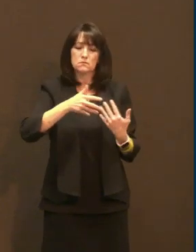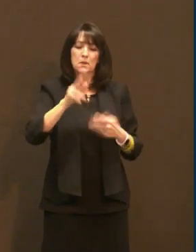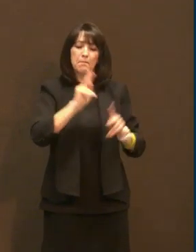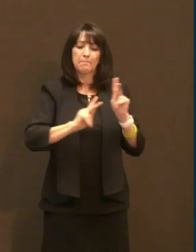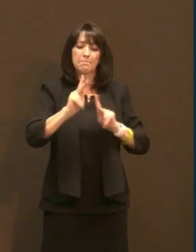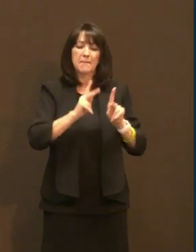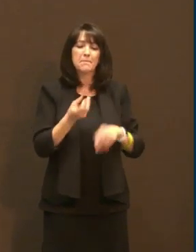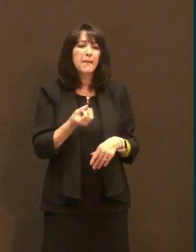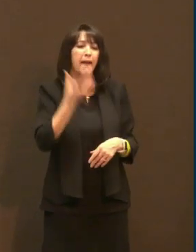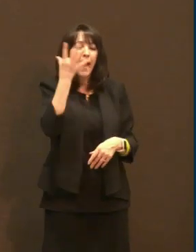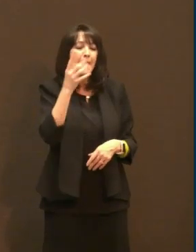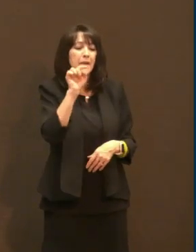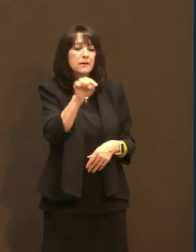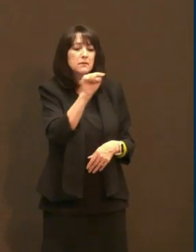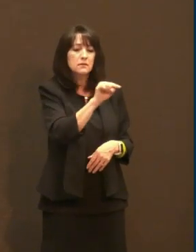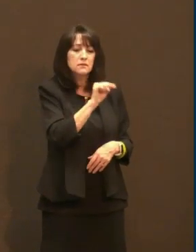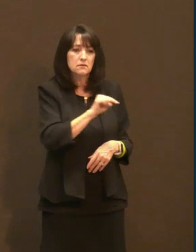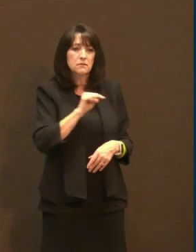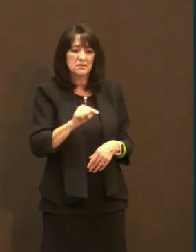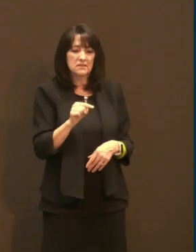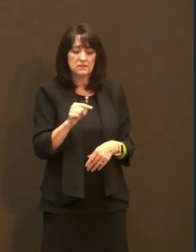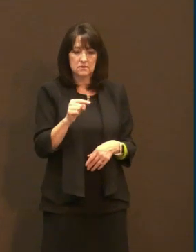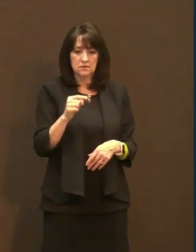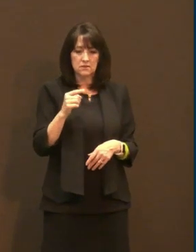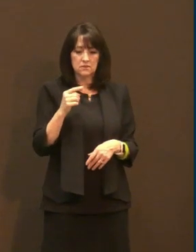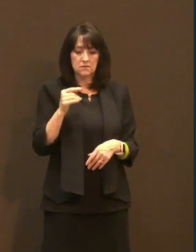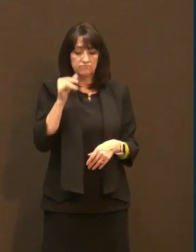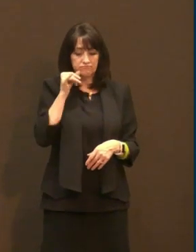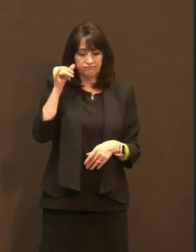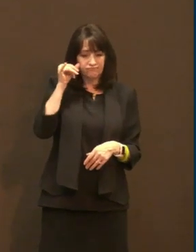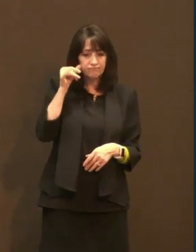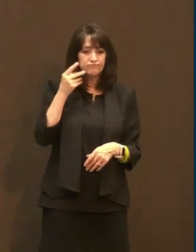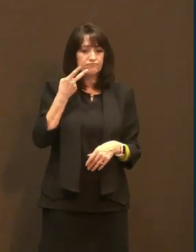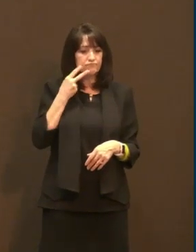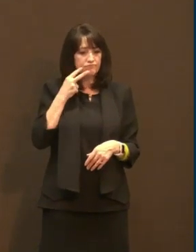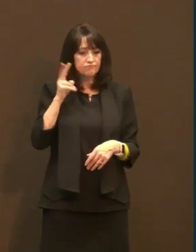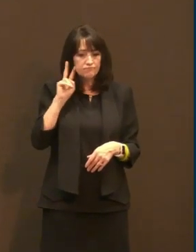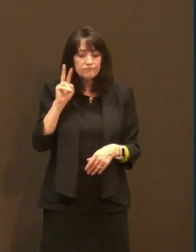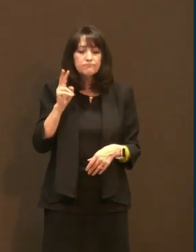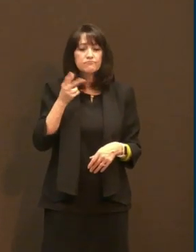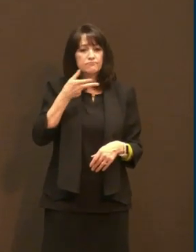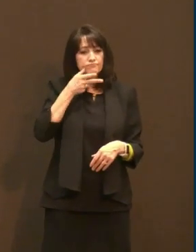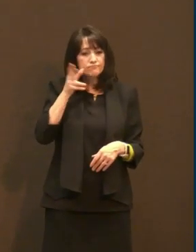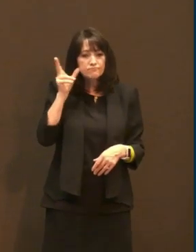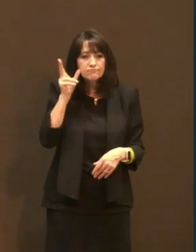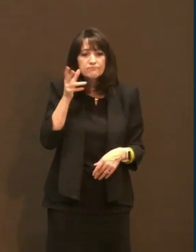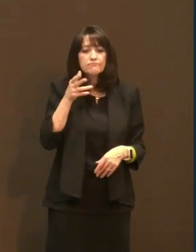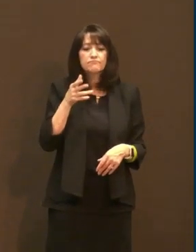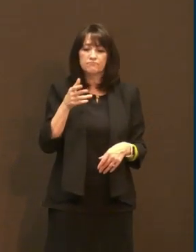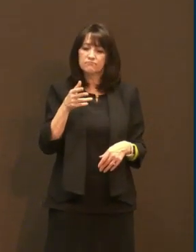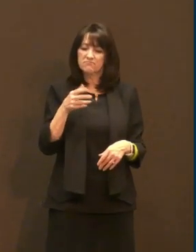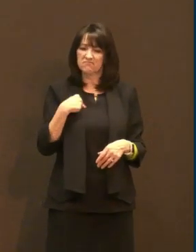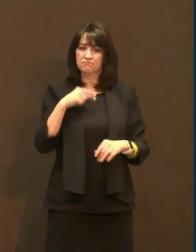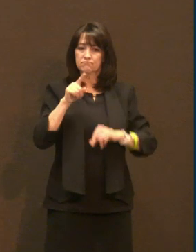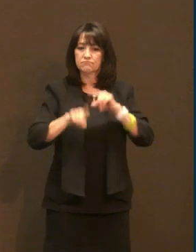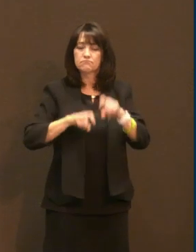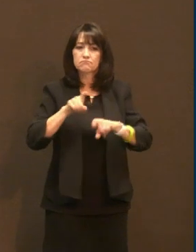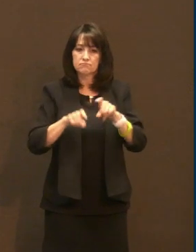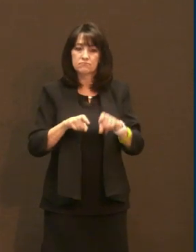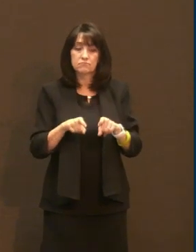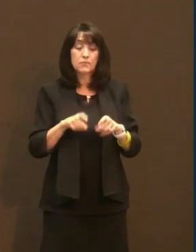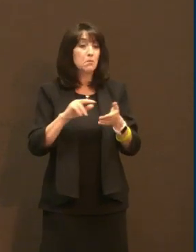within the previous several days? And so that means people that you were less